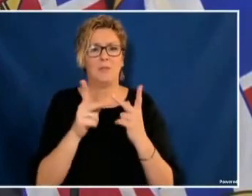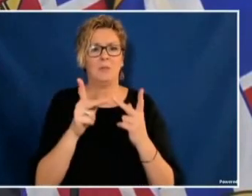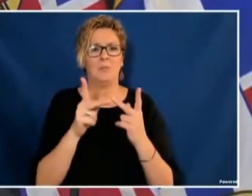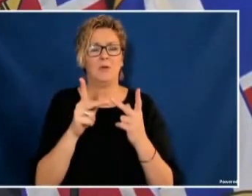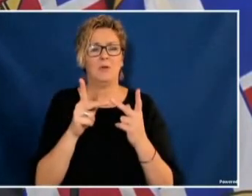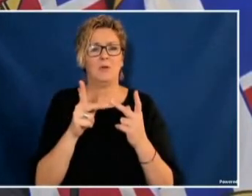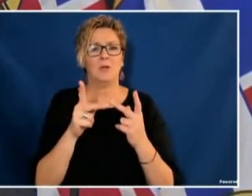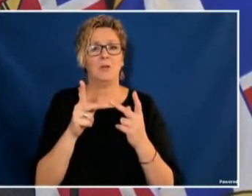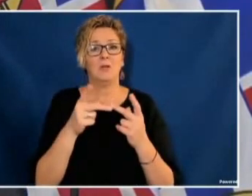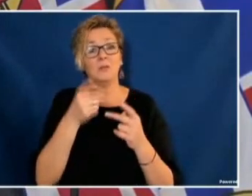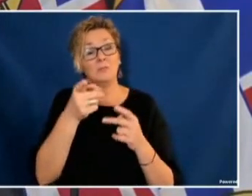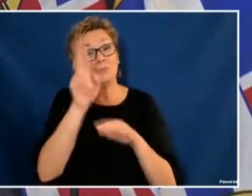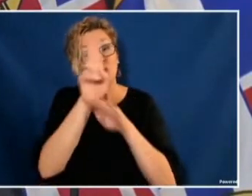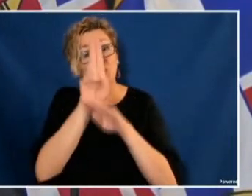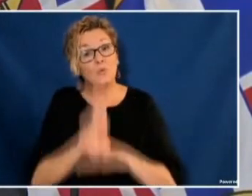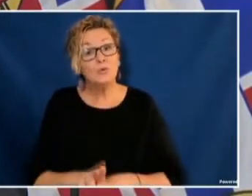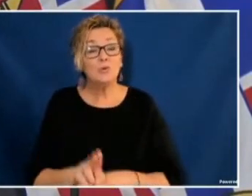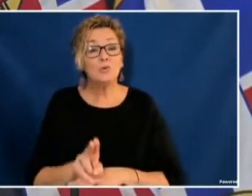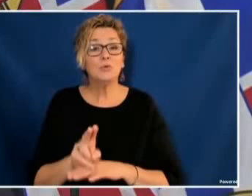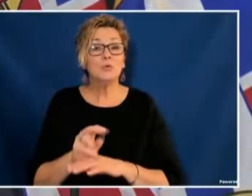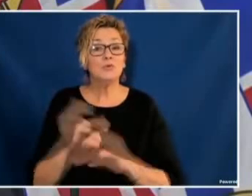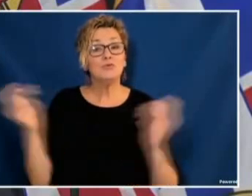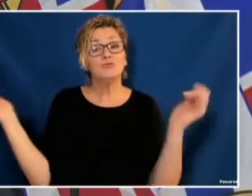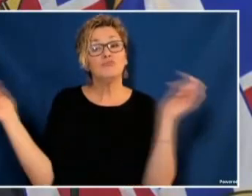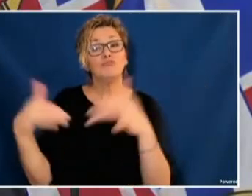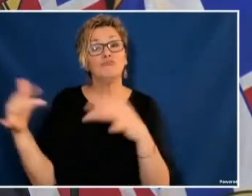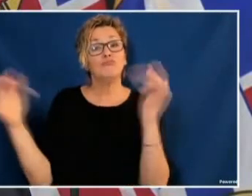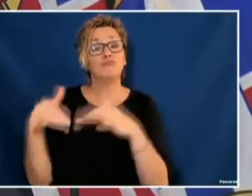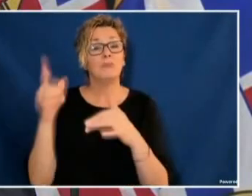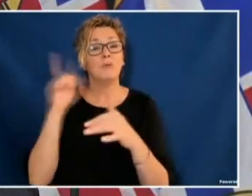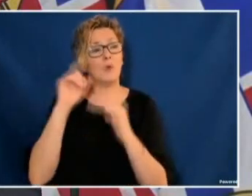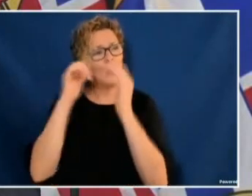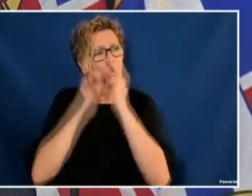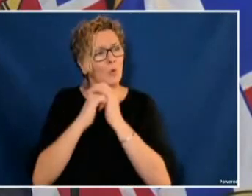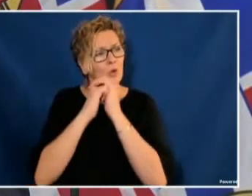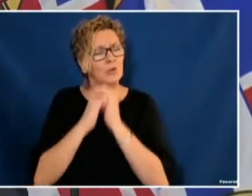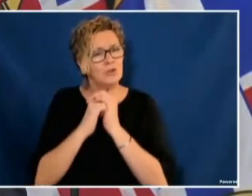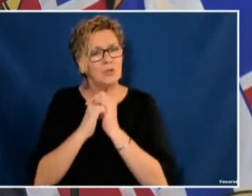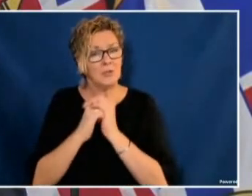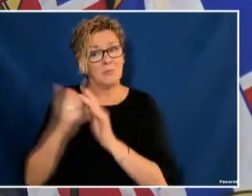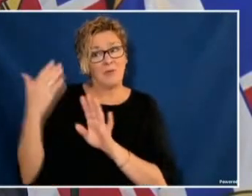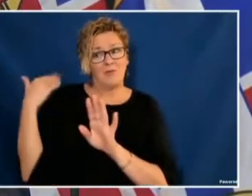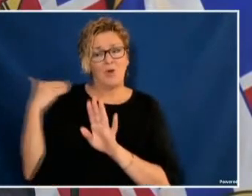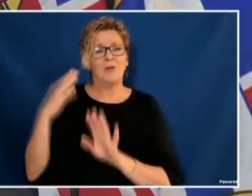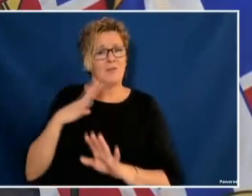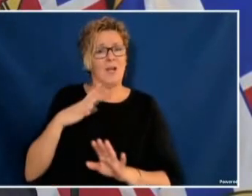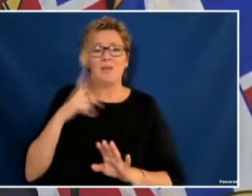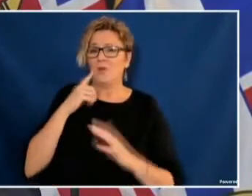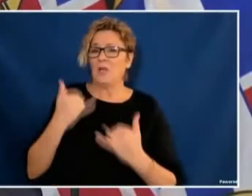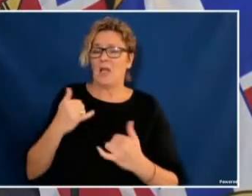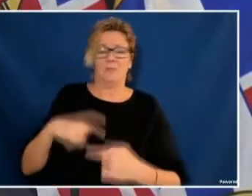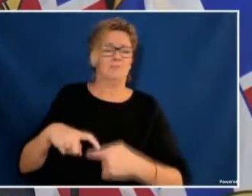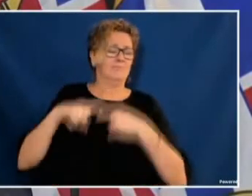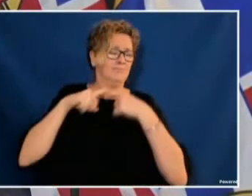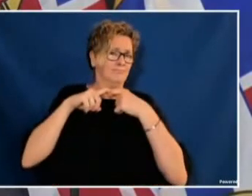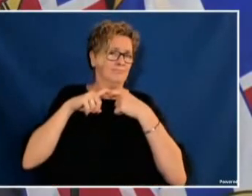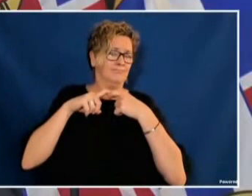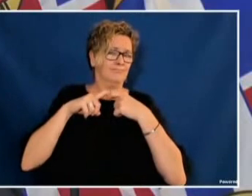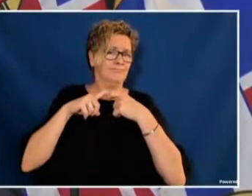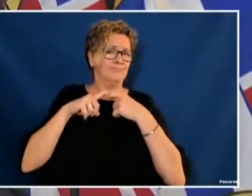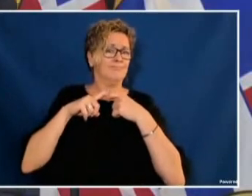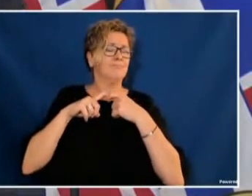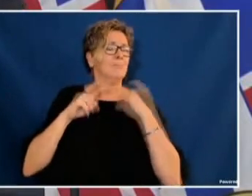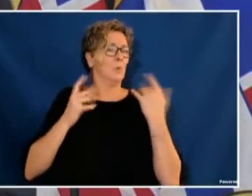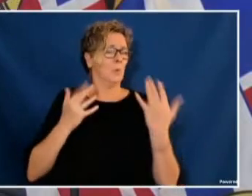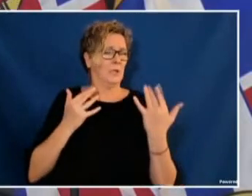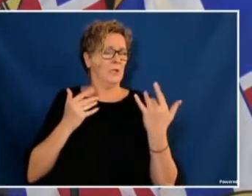community providers such as nurse practitioners. Most importantly in that, and I wish to express my appreciation to the pharmacy community